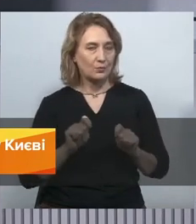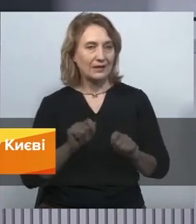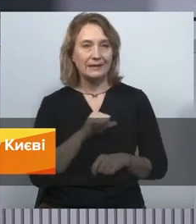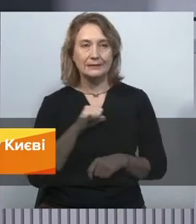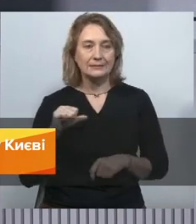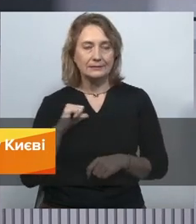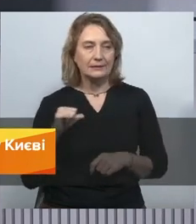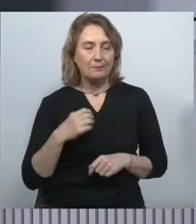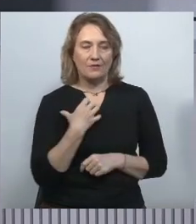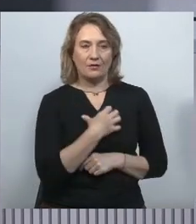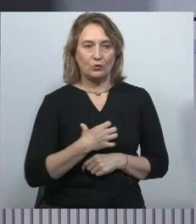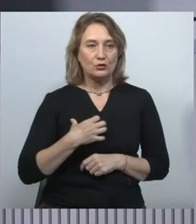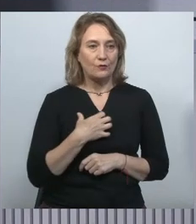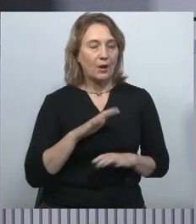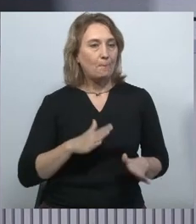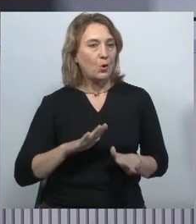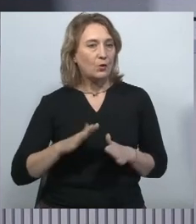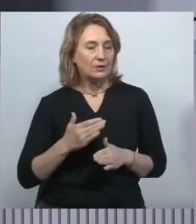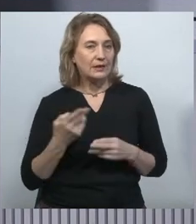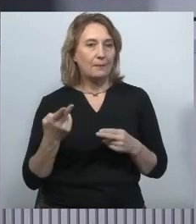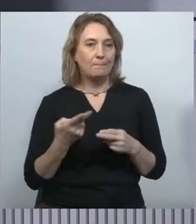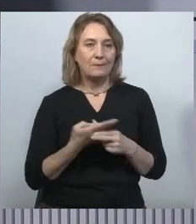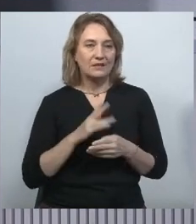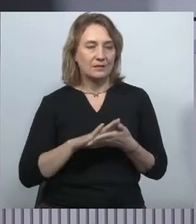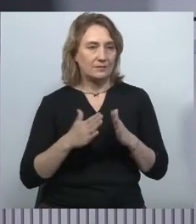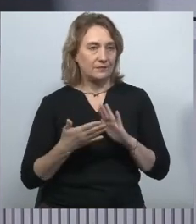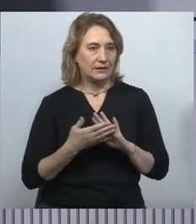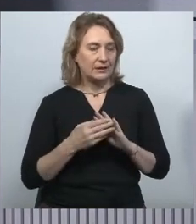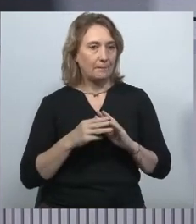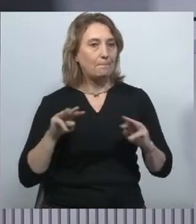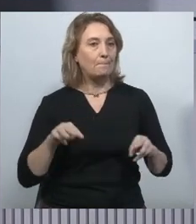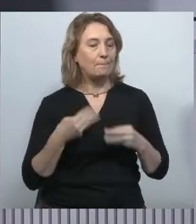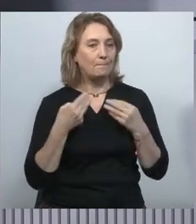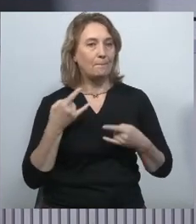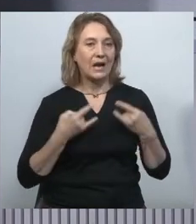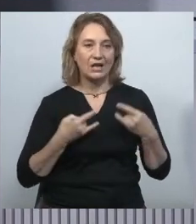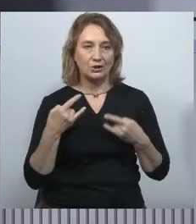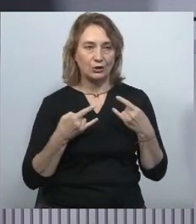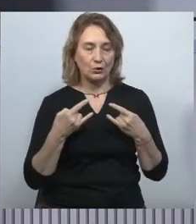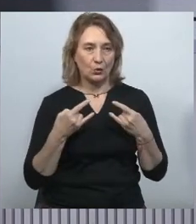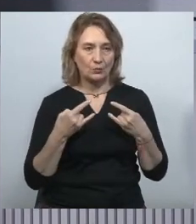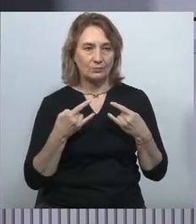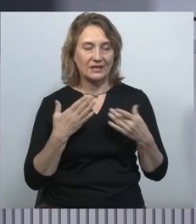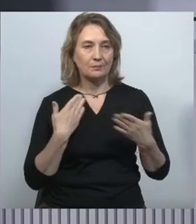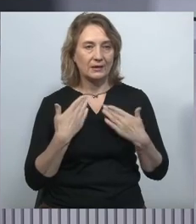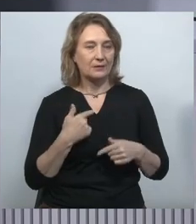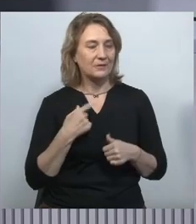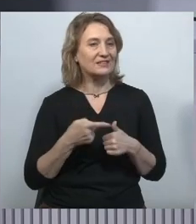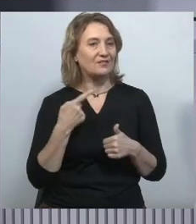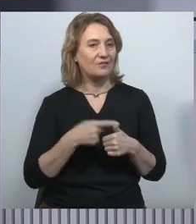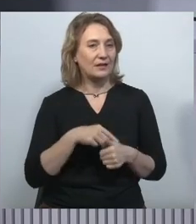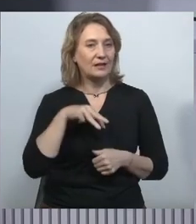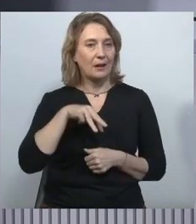that is one of the key events for media community of Ukraine. My name